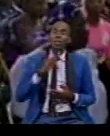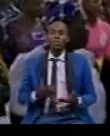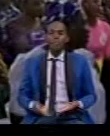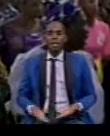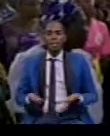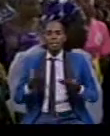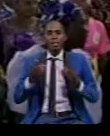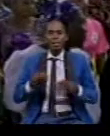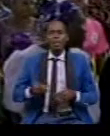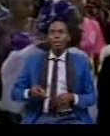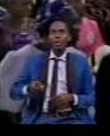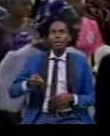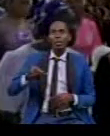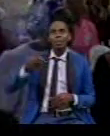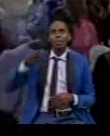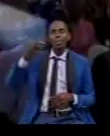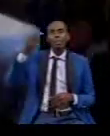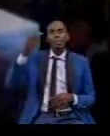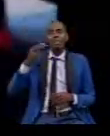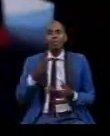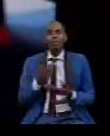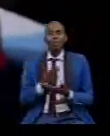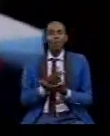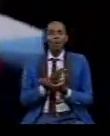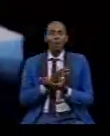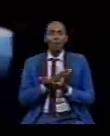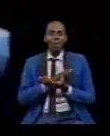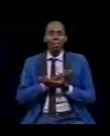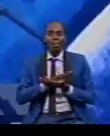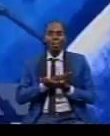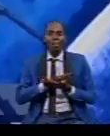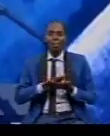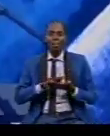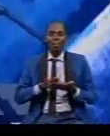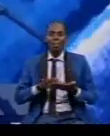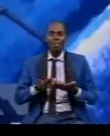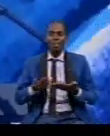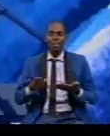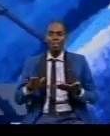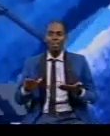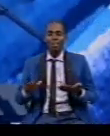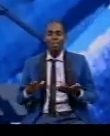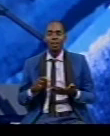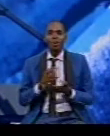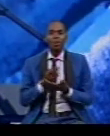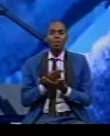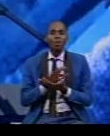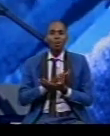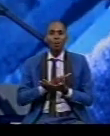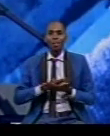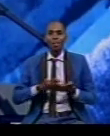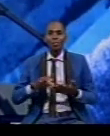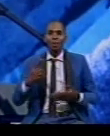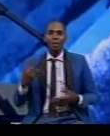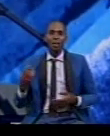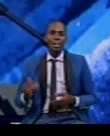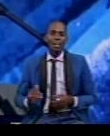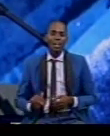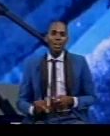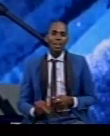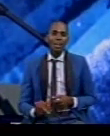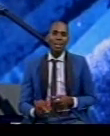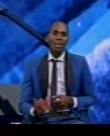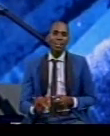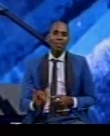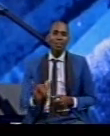You are welcome, sir. Everybody praise the Lord. Holy forever. You